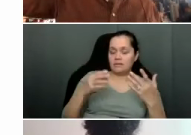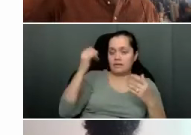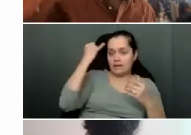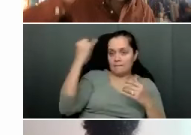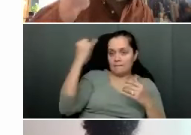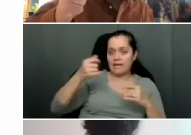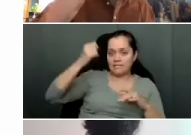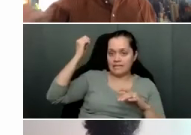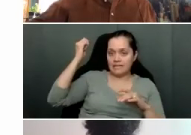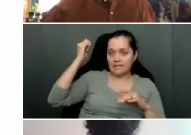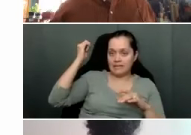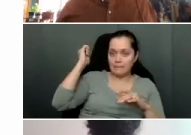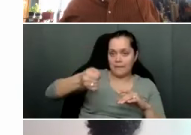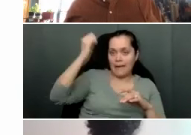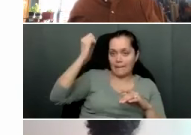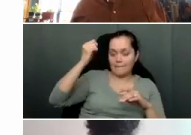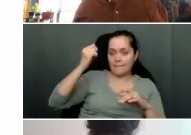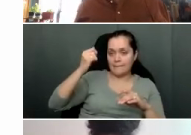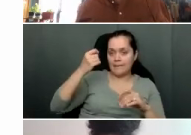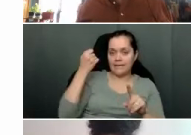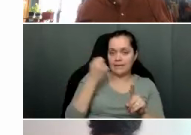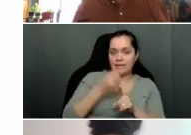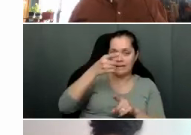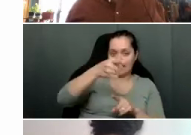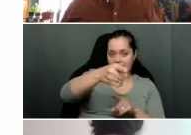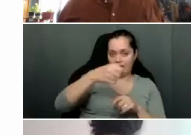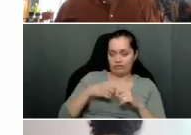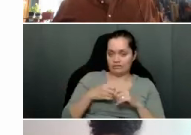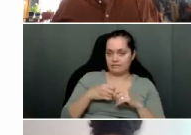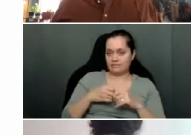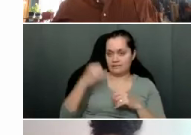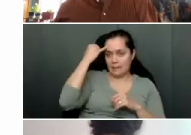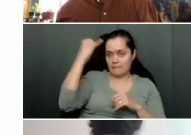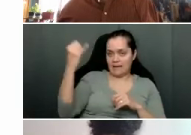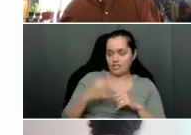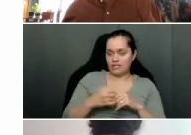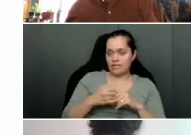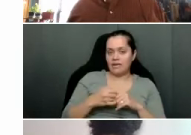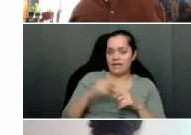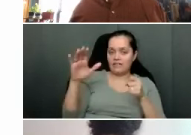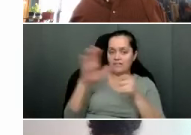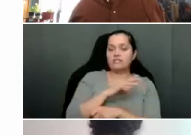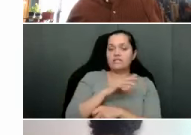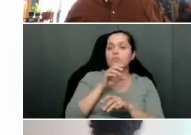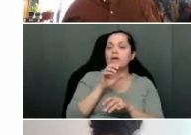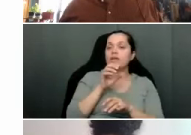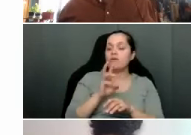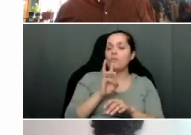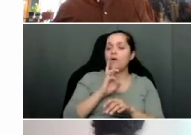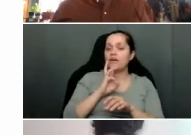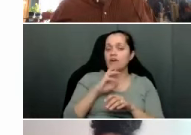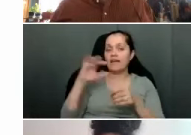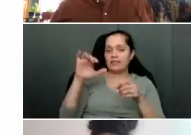the hammer, bam, hitting there. And that fills in with ocean water, and that's the Gulf